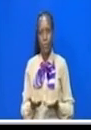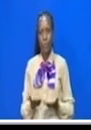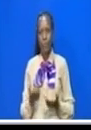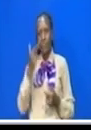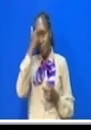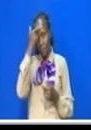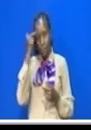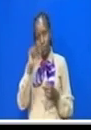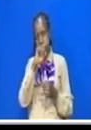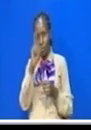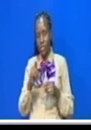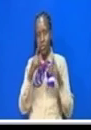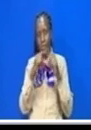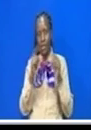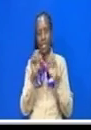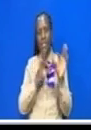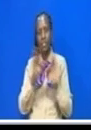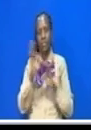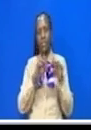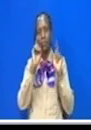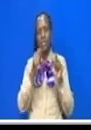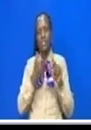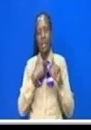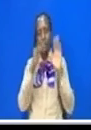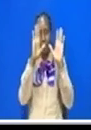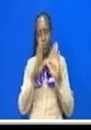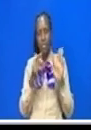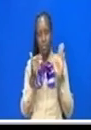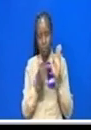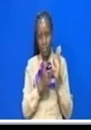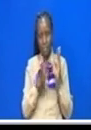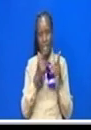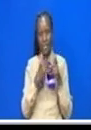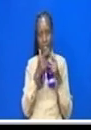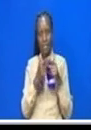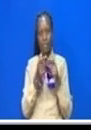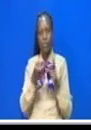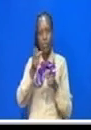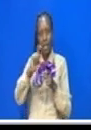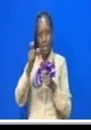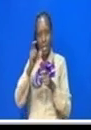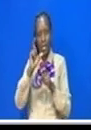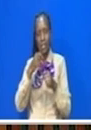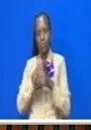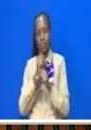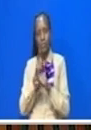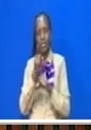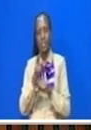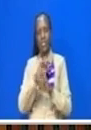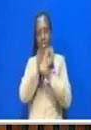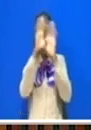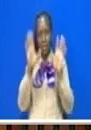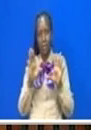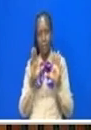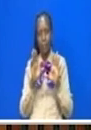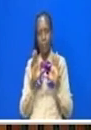of explain, there must be a main point, and then you have to say something on top to quantify what you are saying. So make it